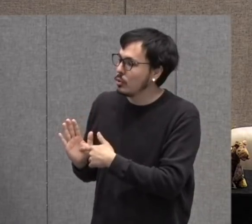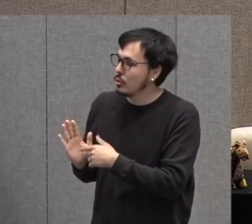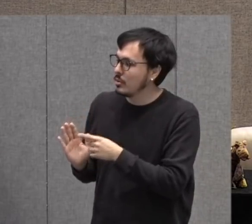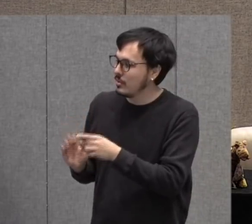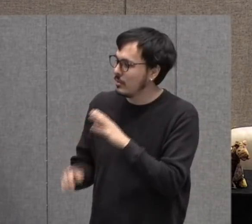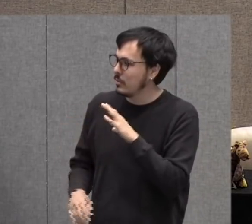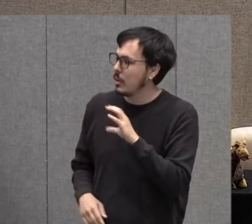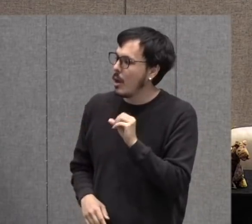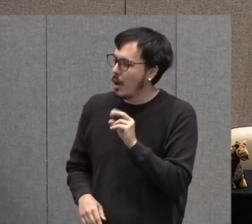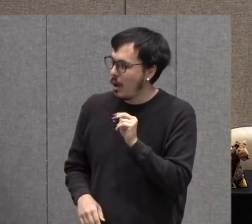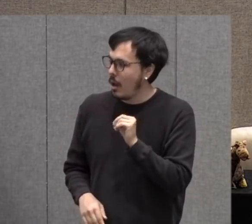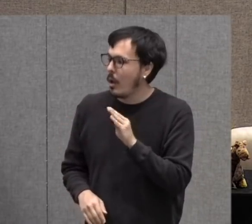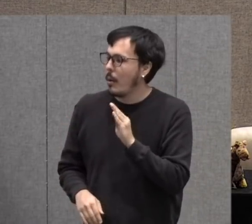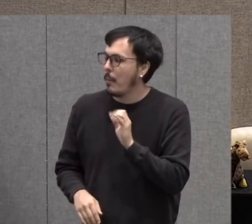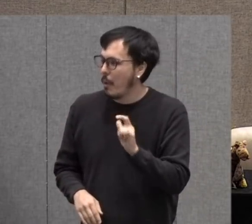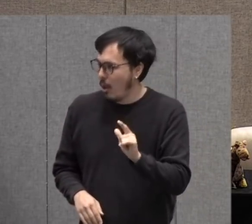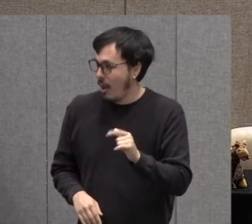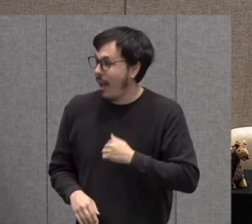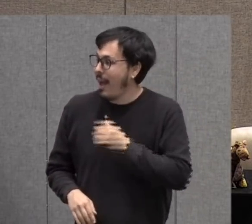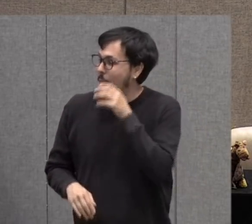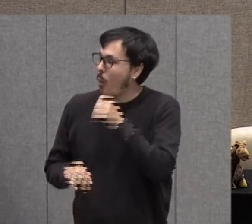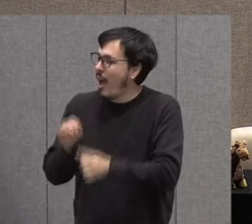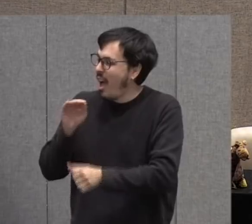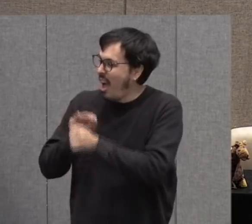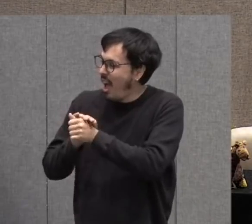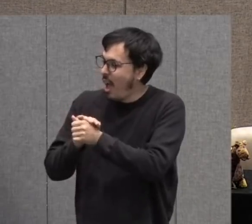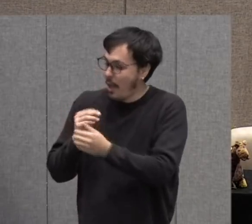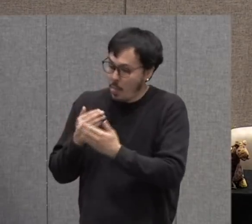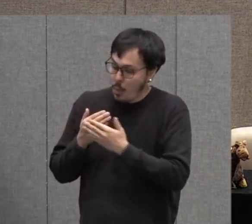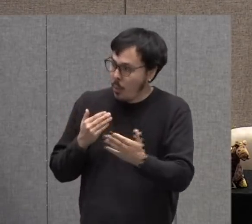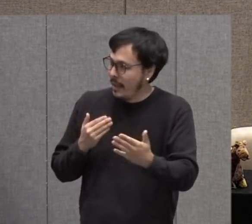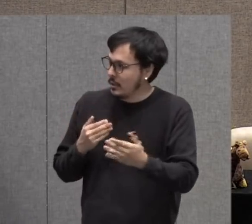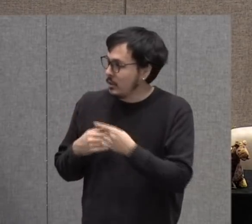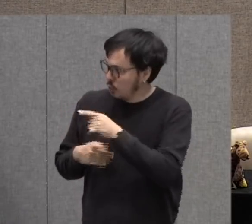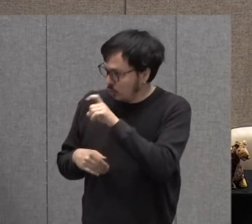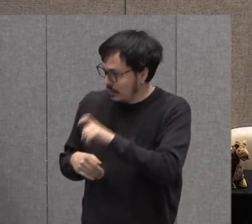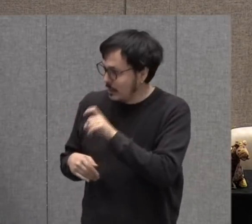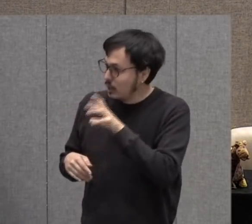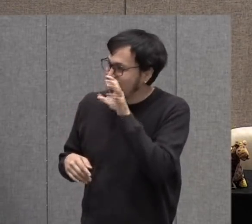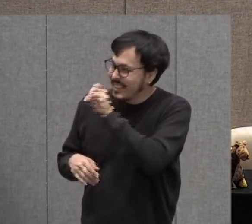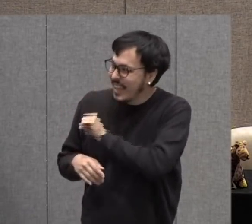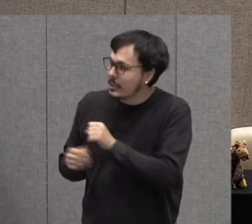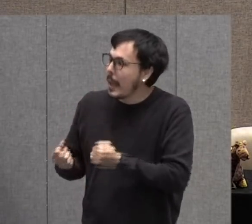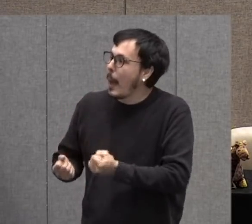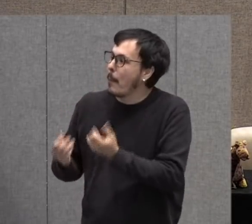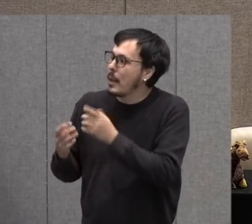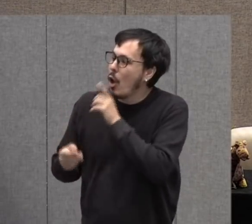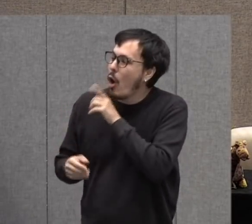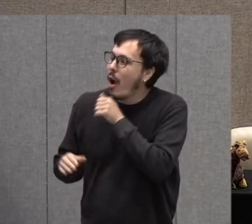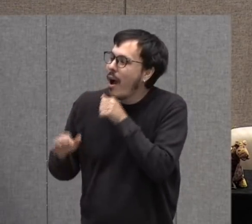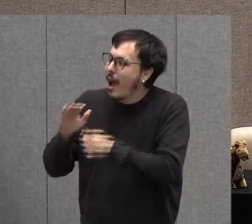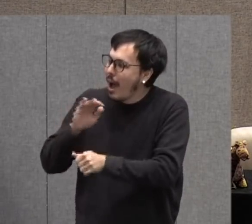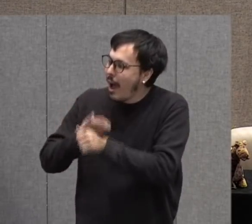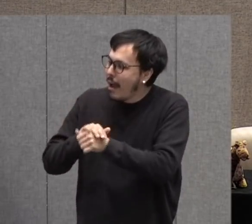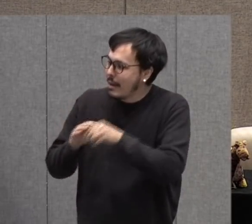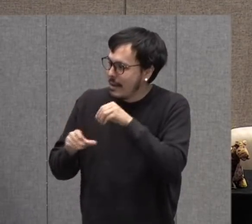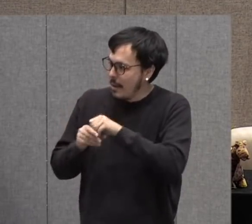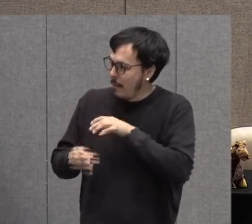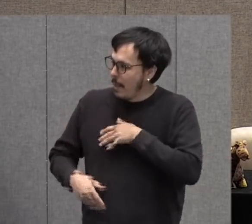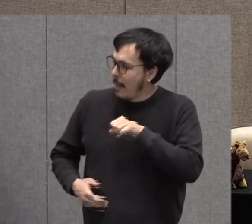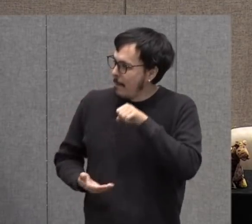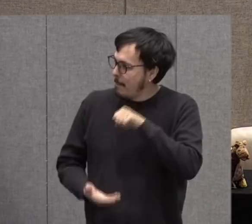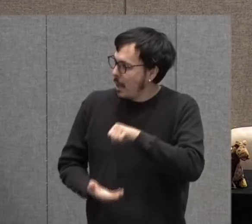balls, and then I hide the rest. And you have to guess how many are hiding in my bucket. Oh man, so I